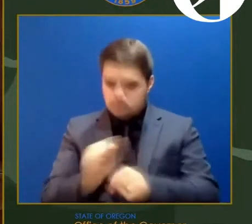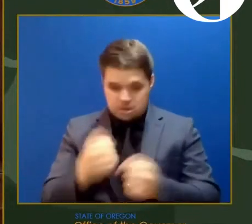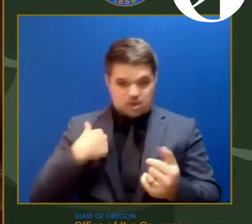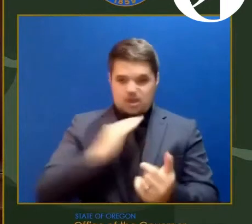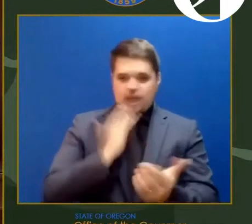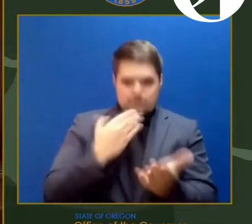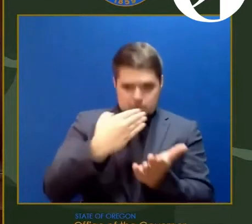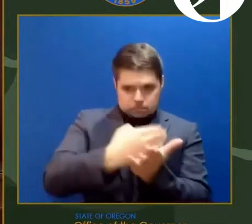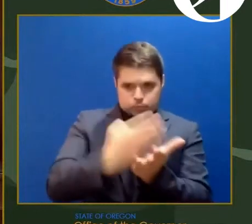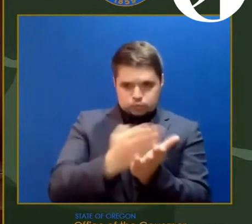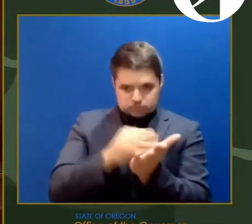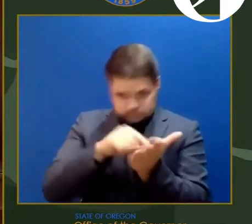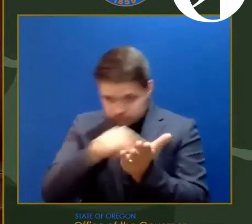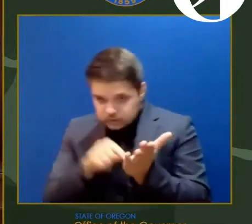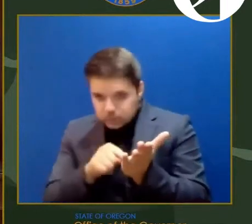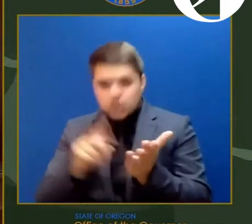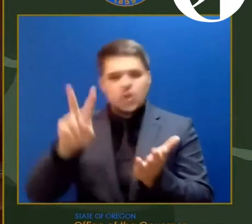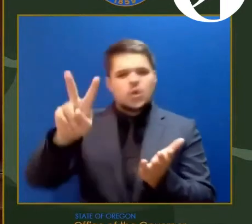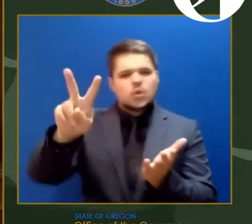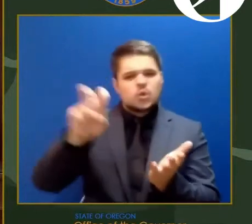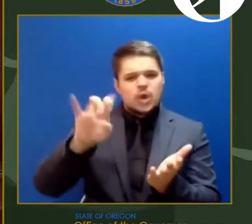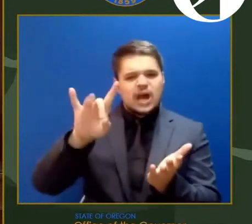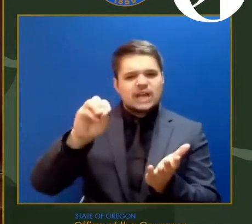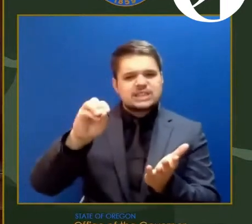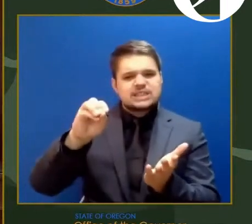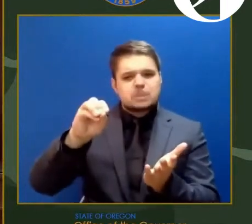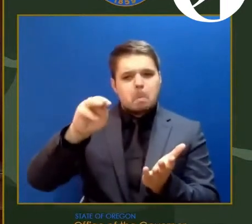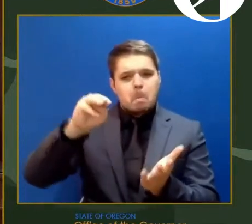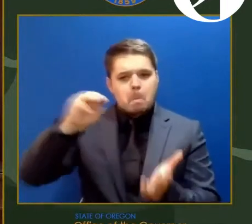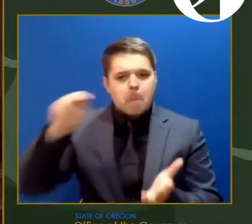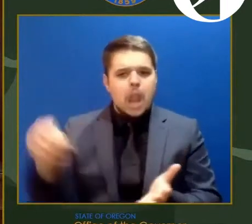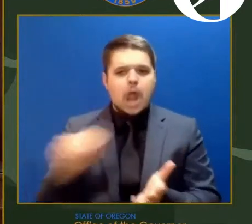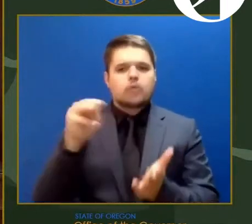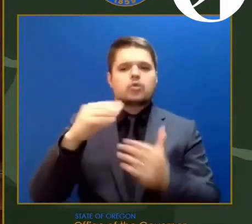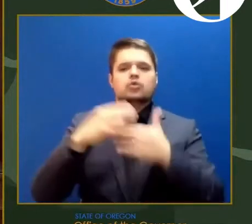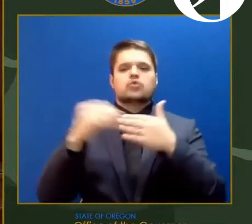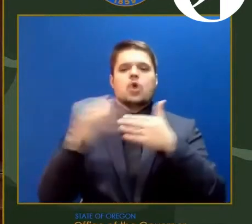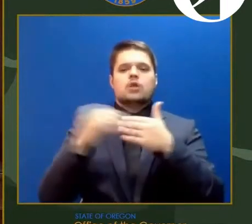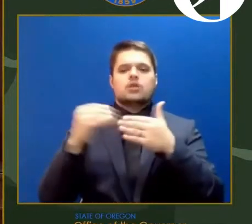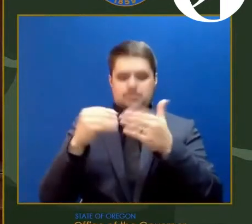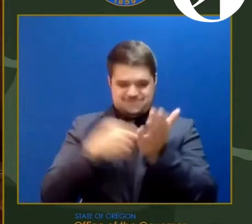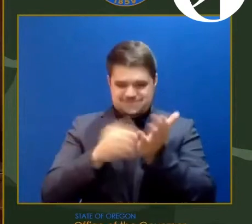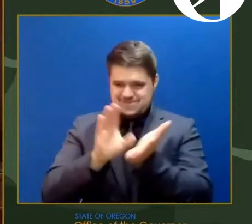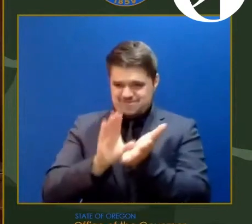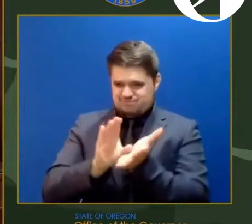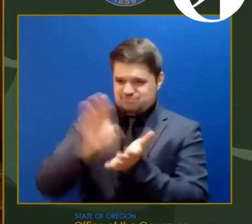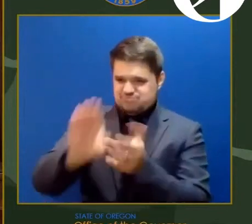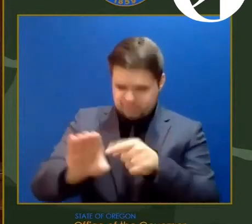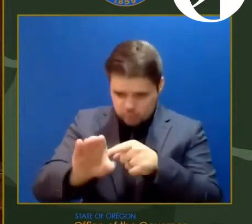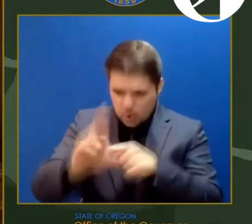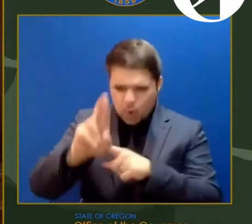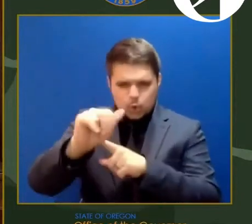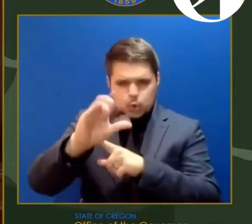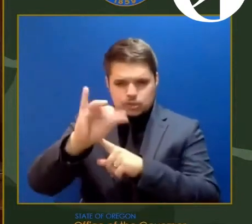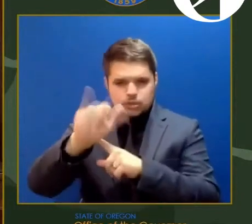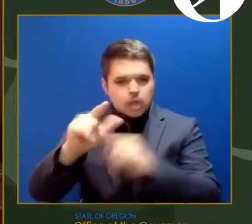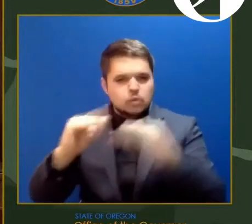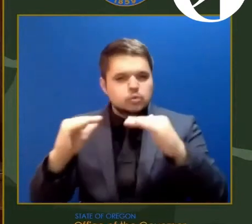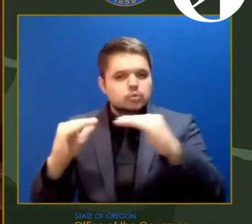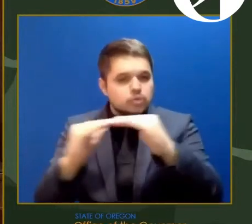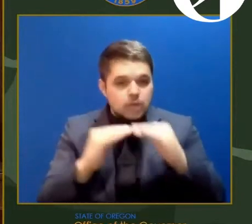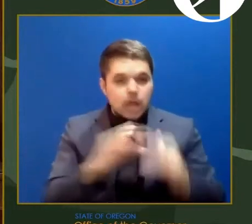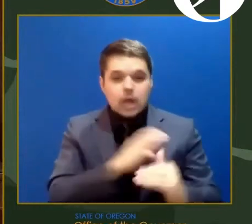million in investments prioritized by the Racial Justice Council. This budget begins